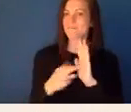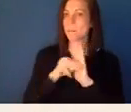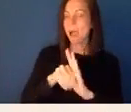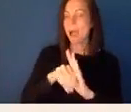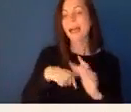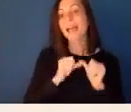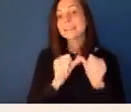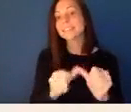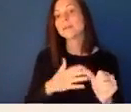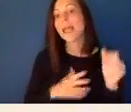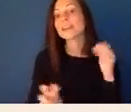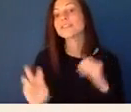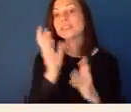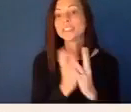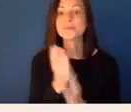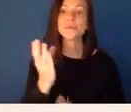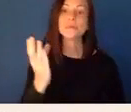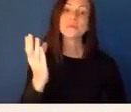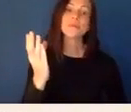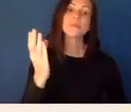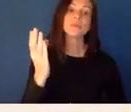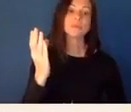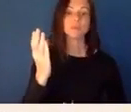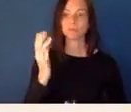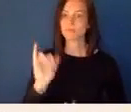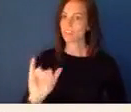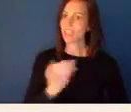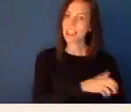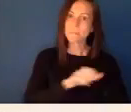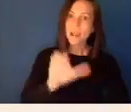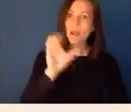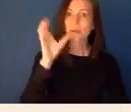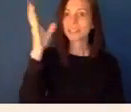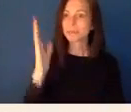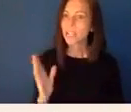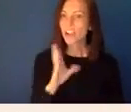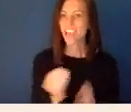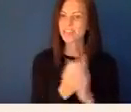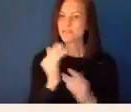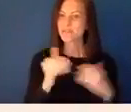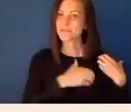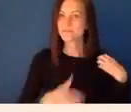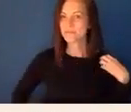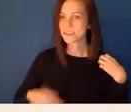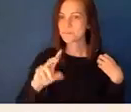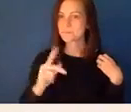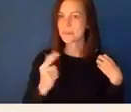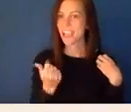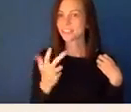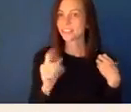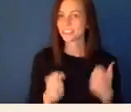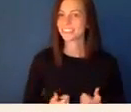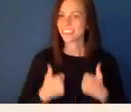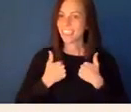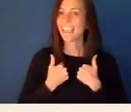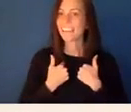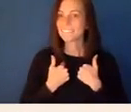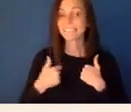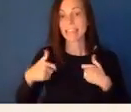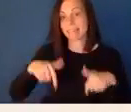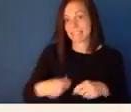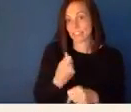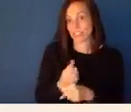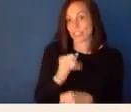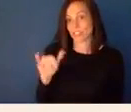through being an empowerment speaker and kind of through pageant life. And just this past year in January, I was the first woman